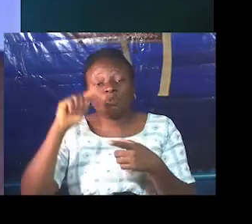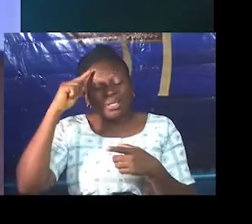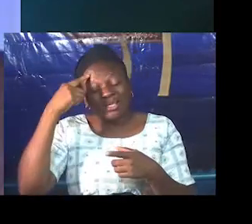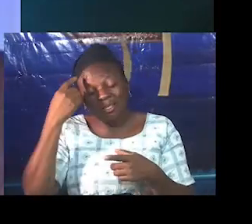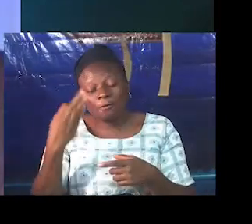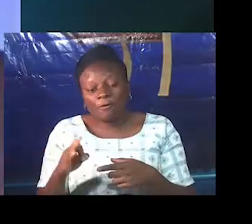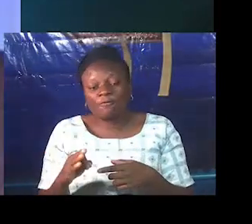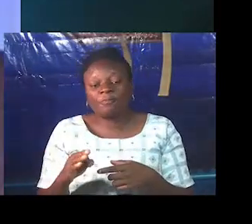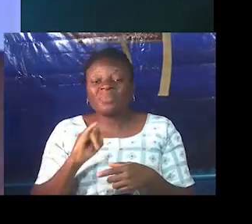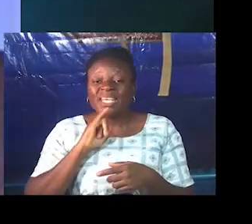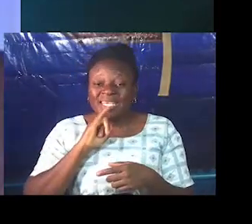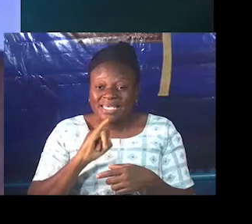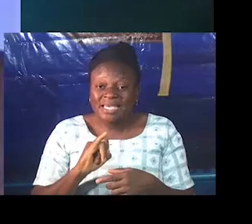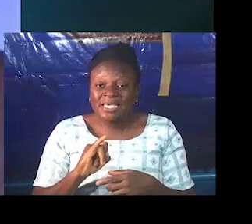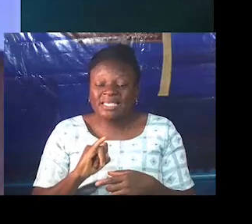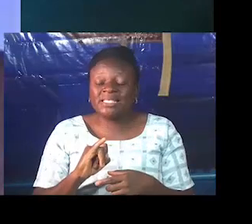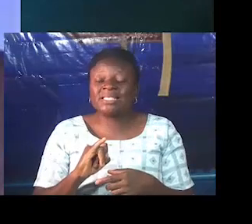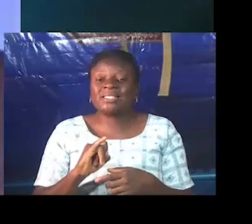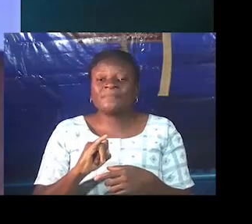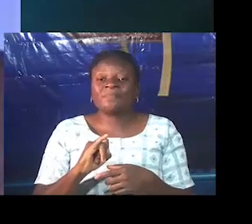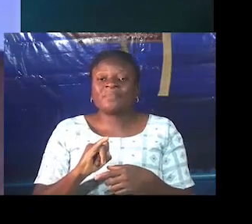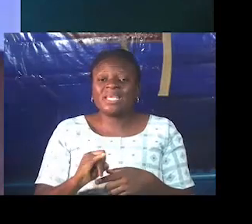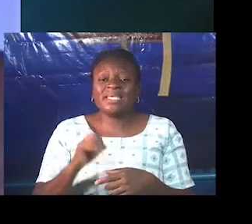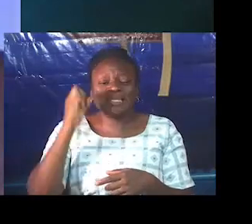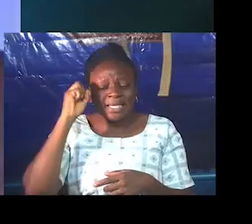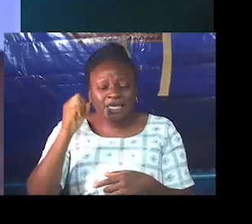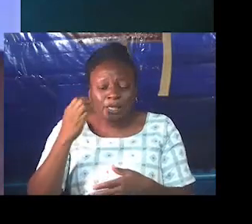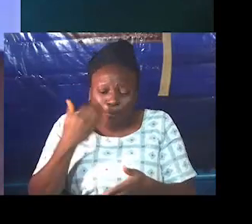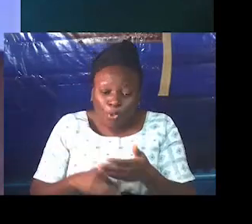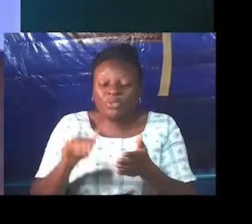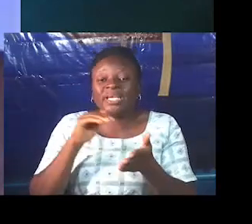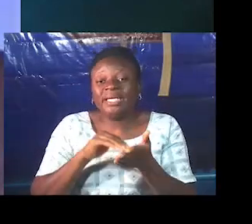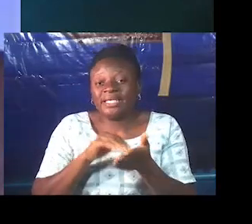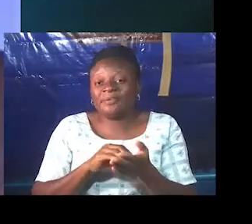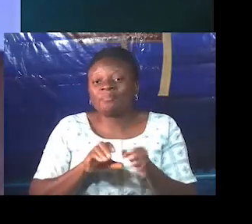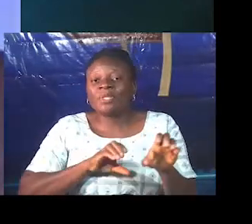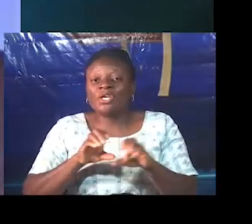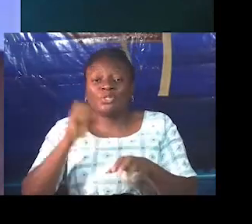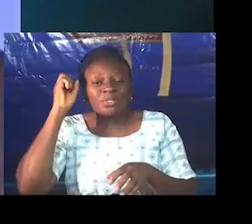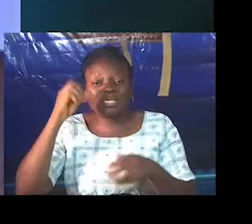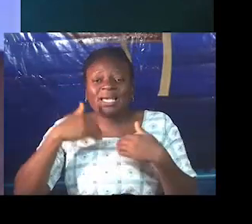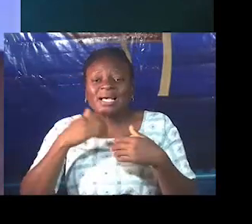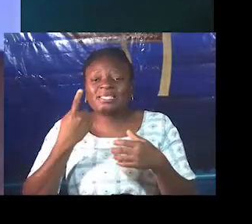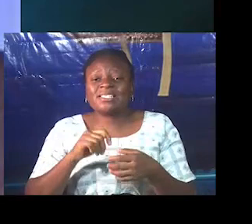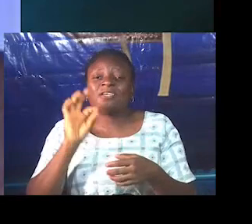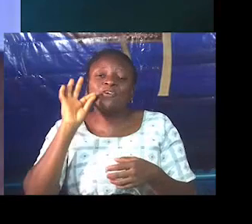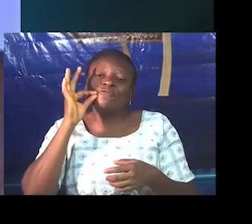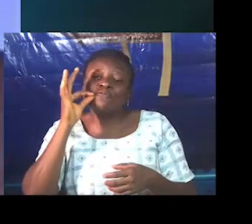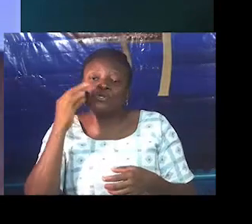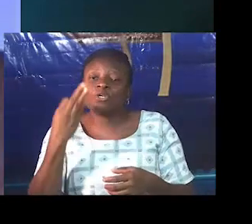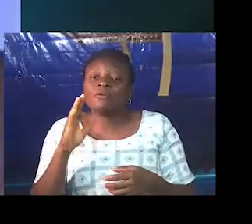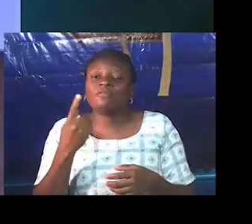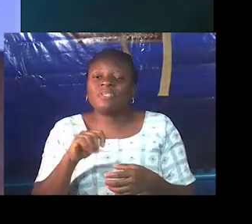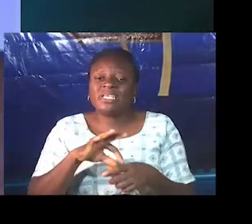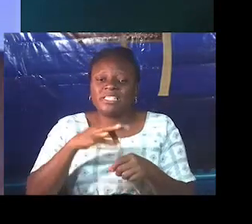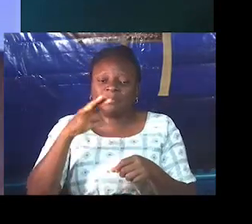born again? Does he have the fruit of the Spirit? Does he have the character of Christ? Is